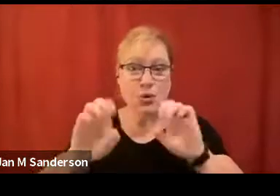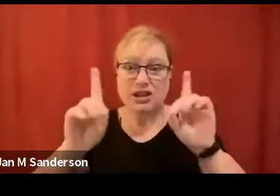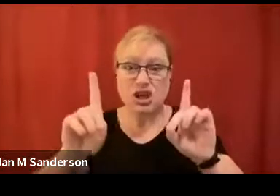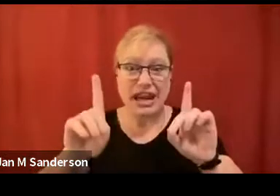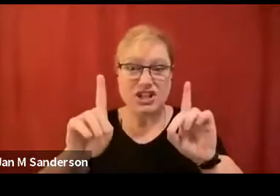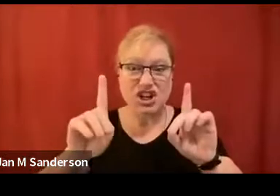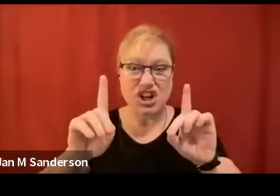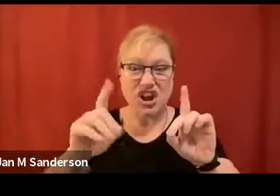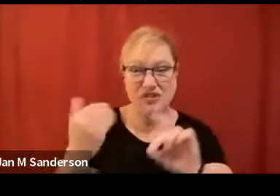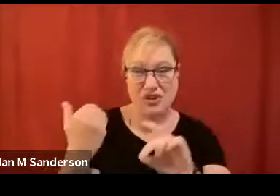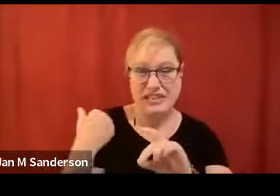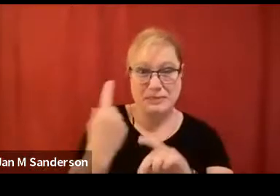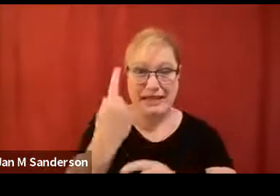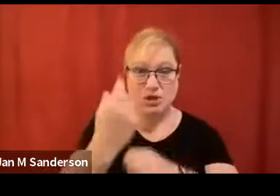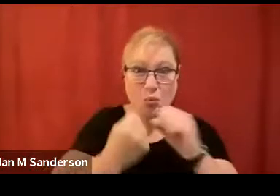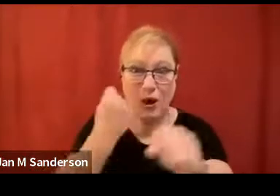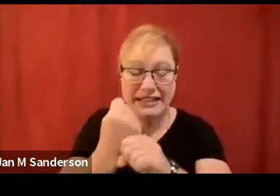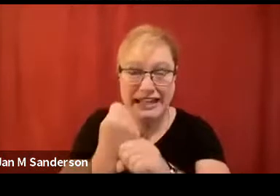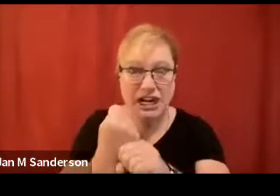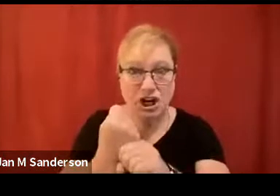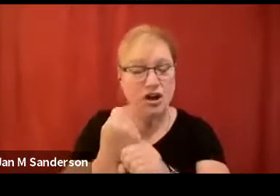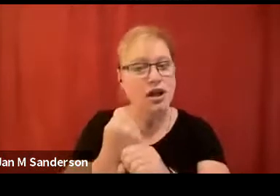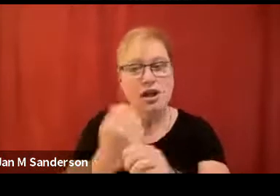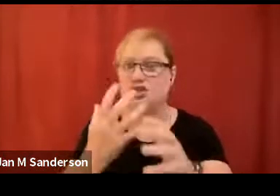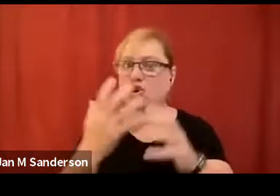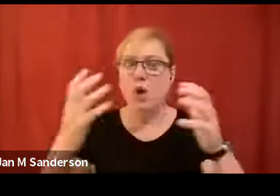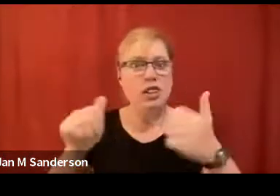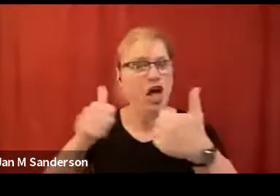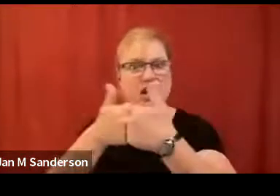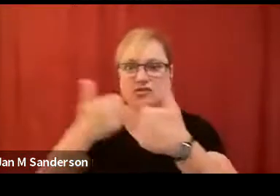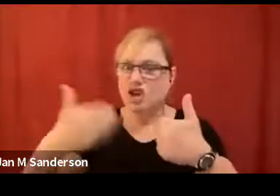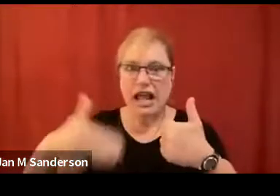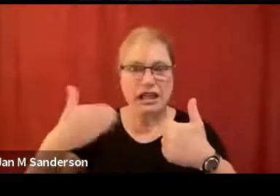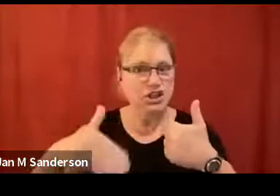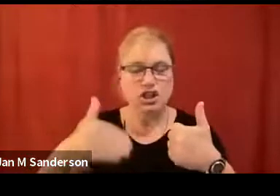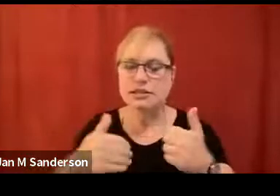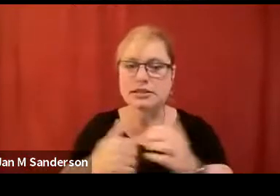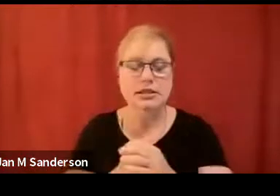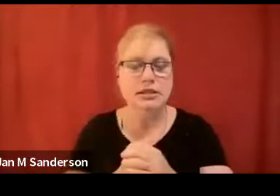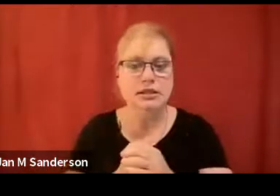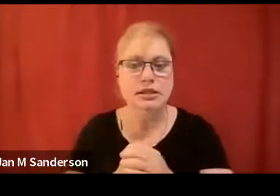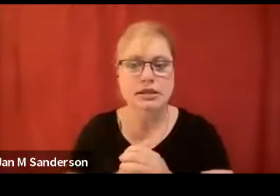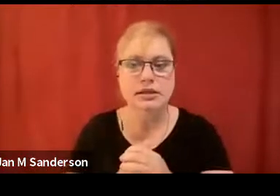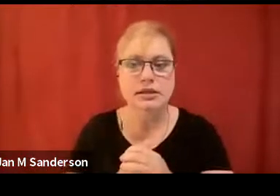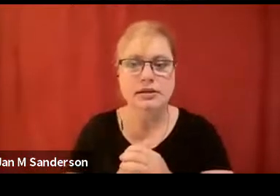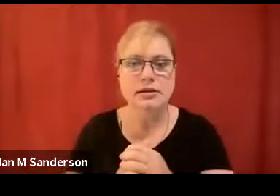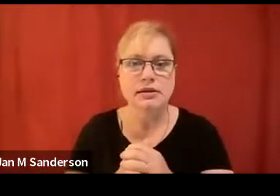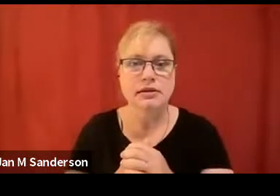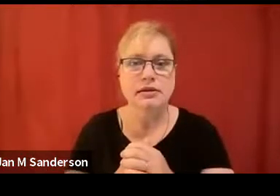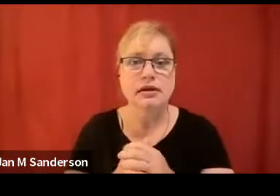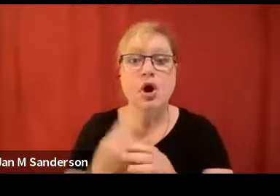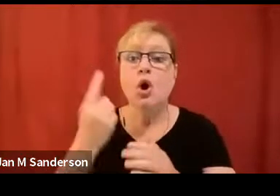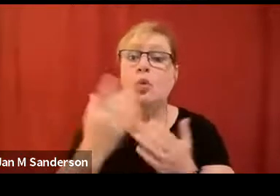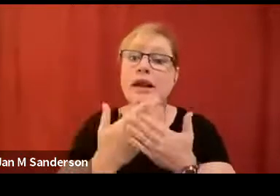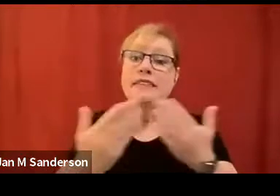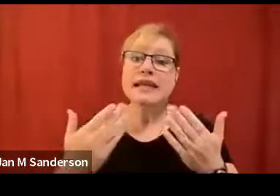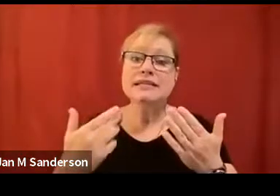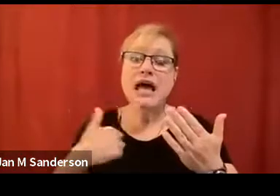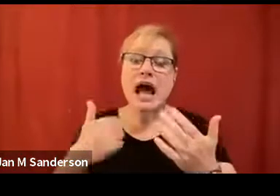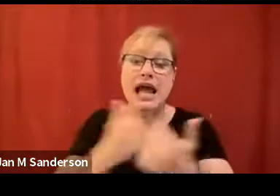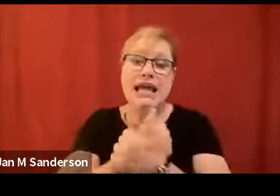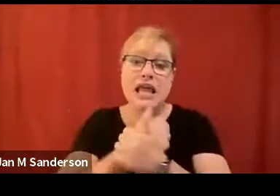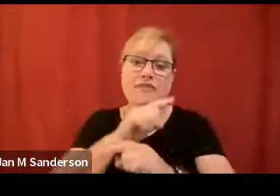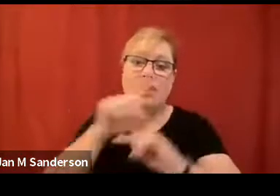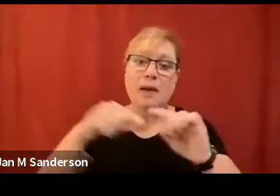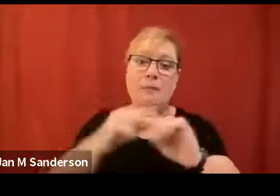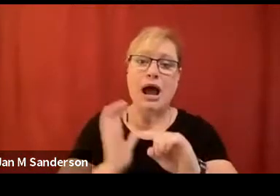past year. So obviously this is presenting enormous challenges to this issue. One of the things I love about our panel, once